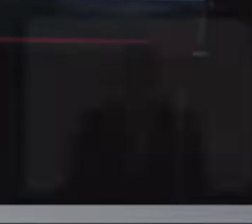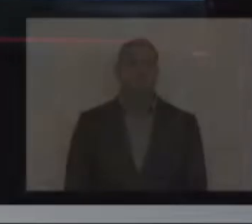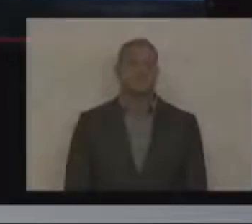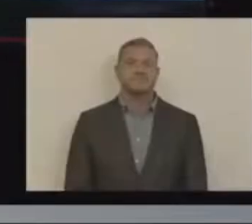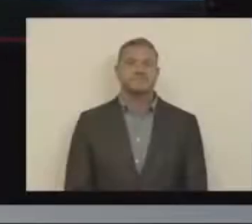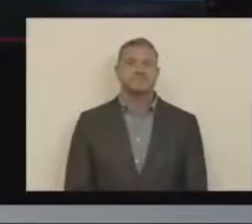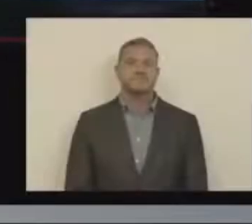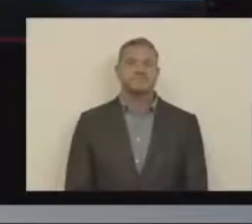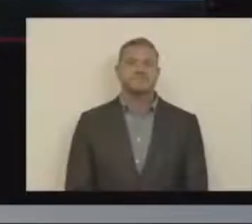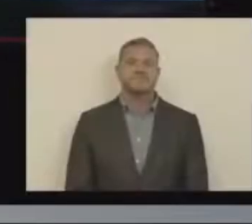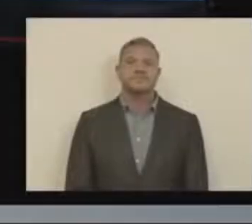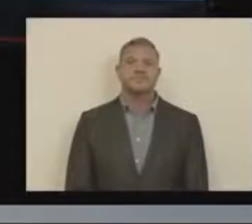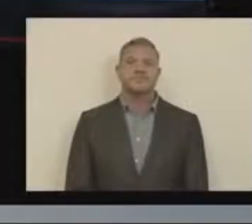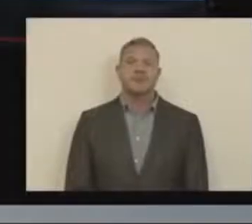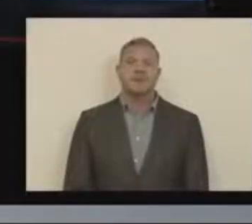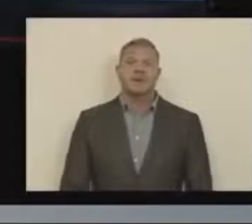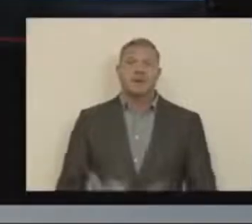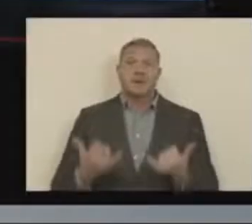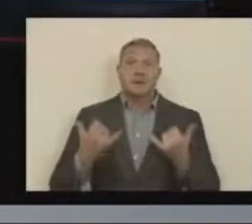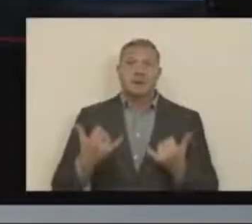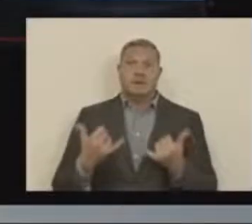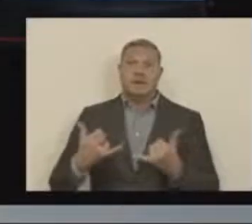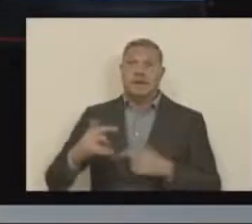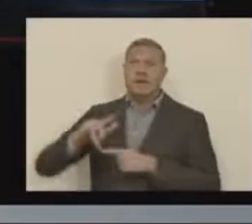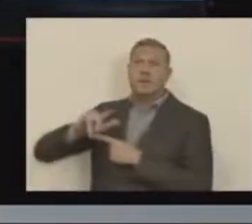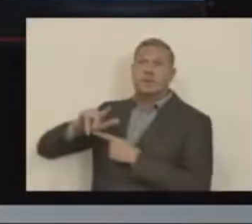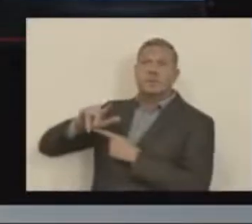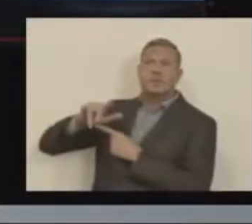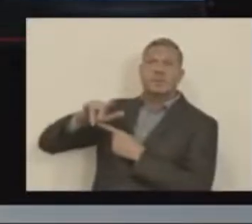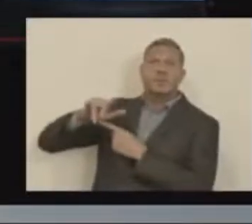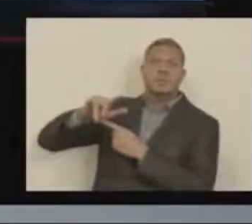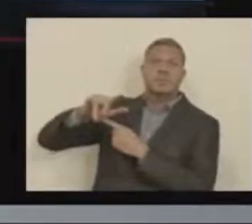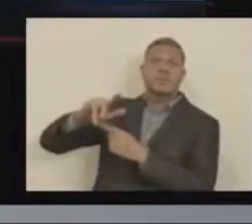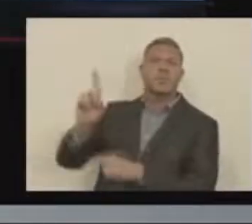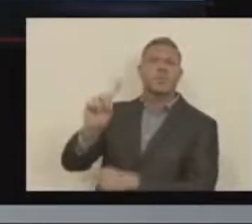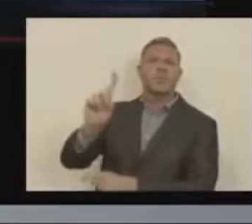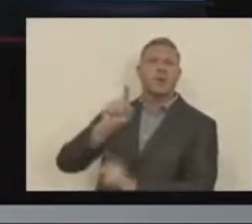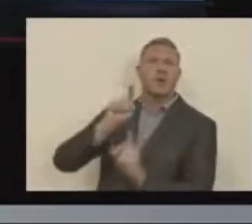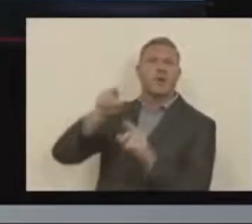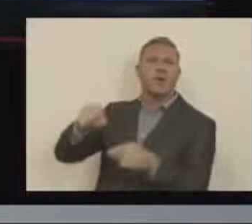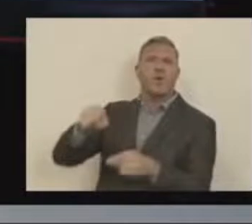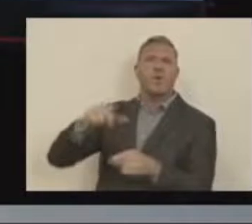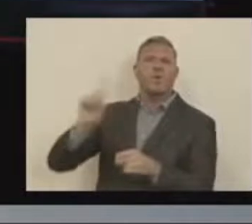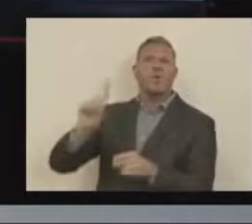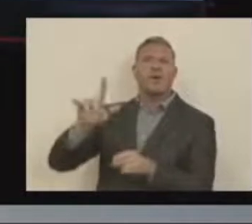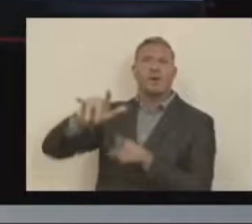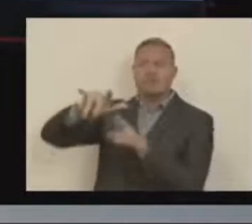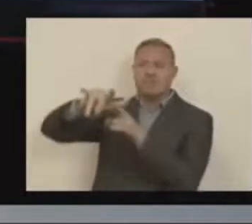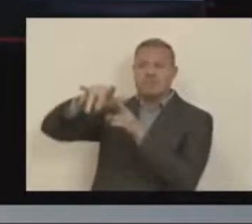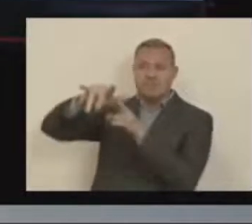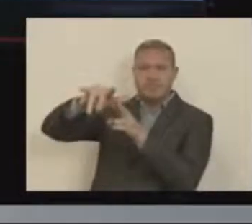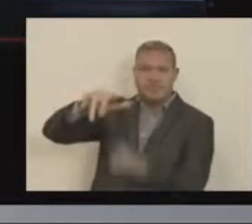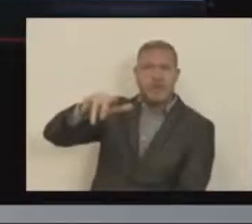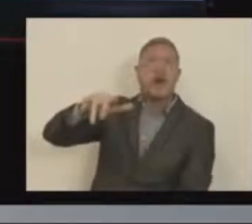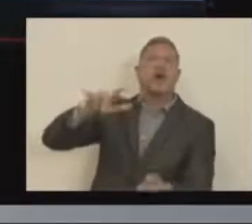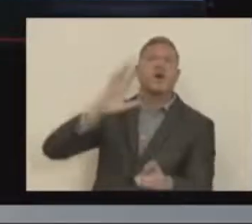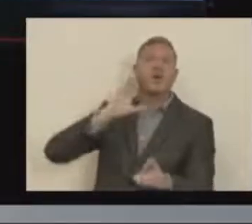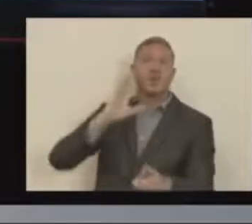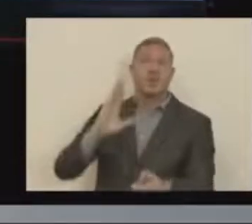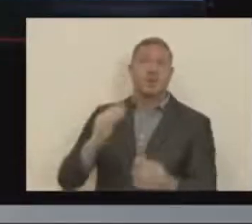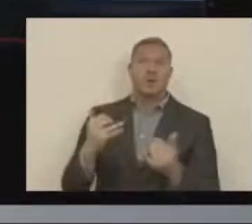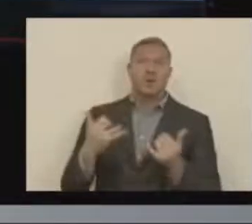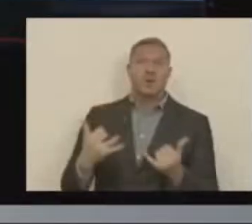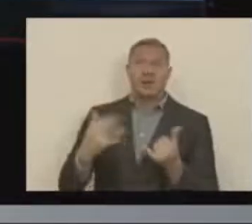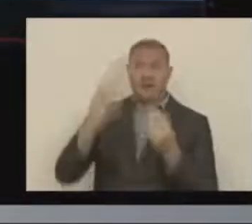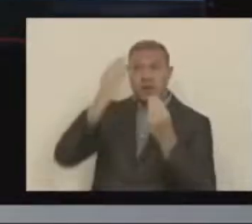We're heading out to the drop point right now, and wanted to give you an update that We have our S-band, our data is flowing into the